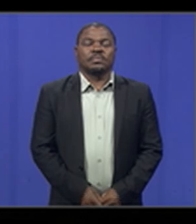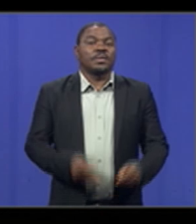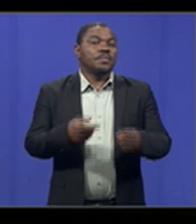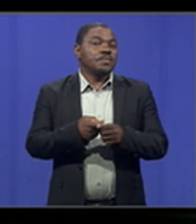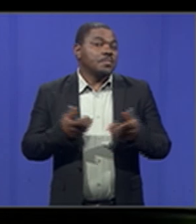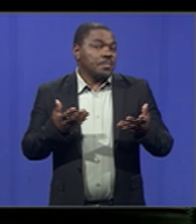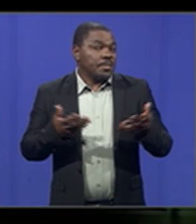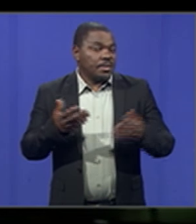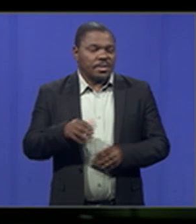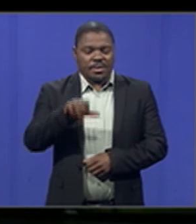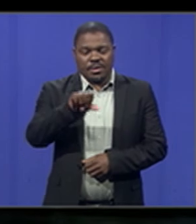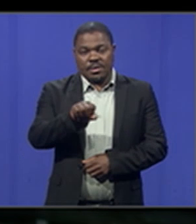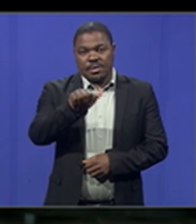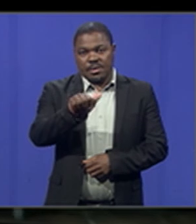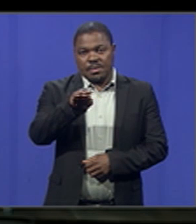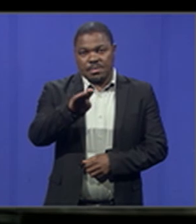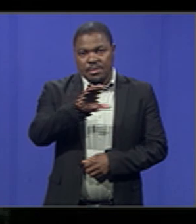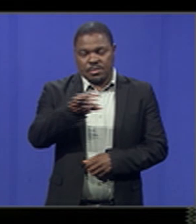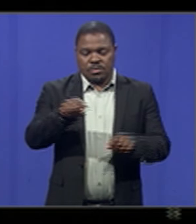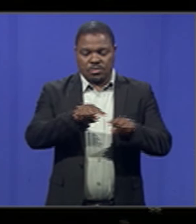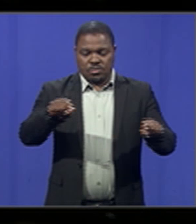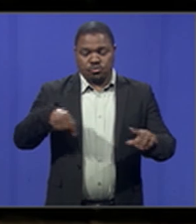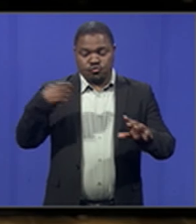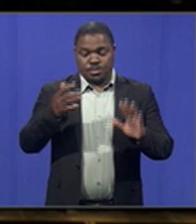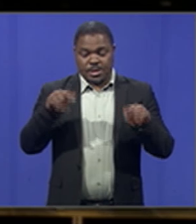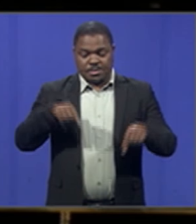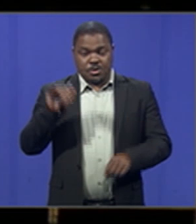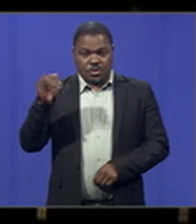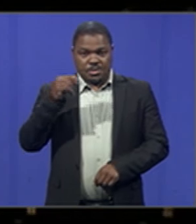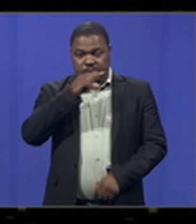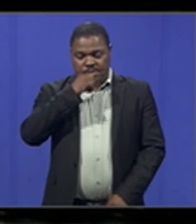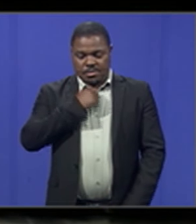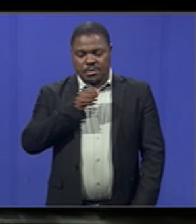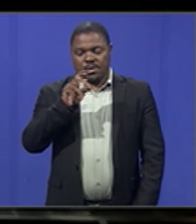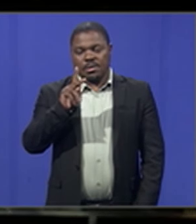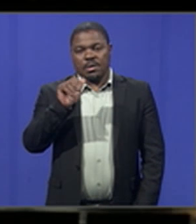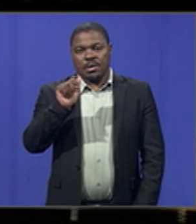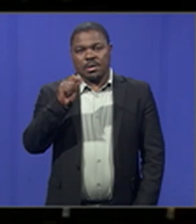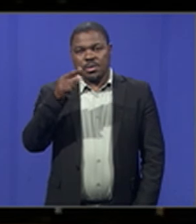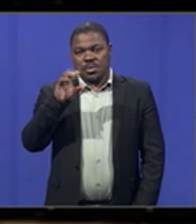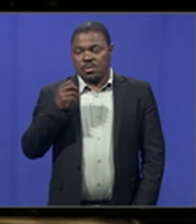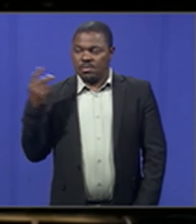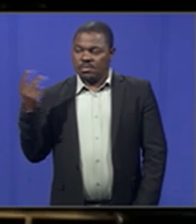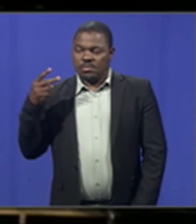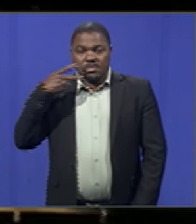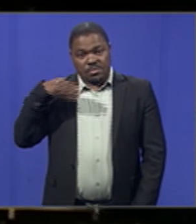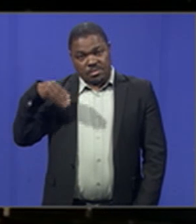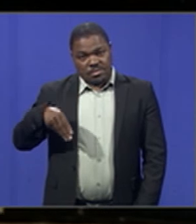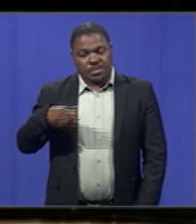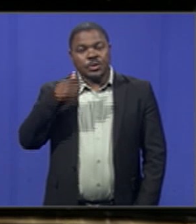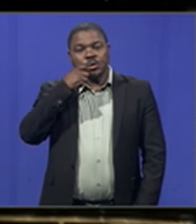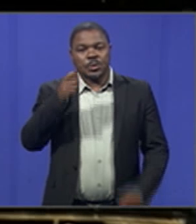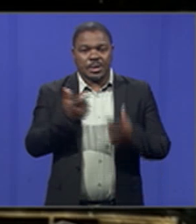Ka tlhamalalo go tswa SABC Studio 10 Auckland Park Johannesburg nna ka tle go musielelo ka Stanley Tlalo re go tlisetsa kgaso ya dikgang